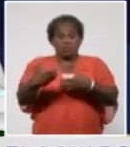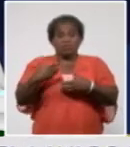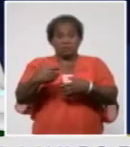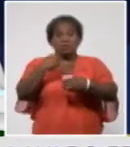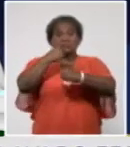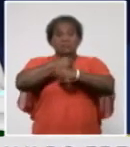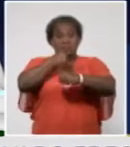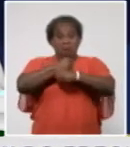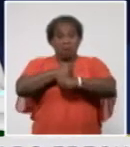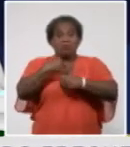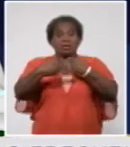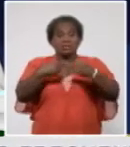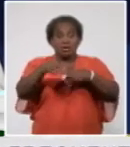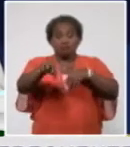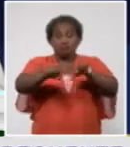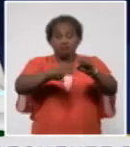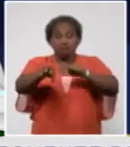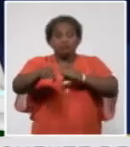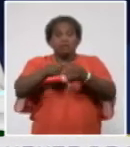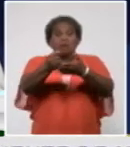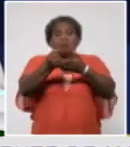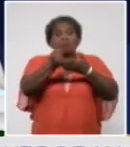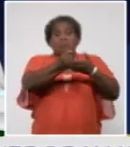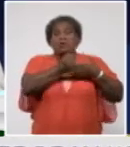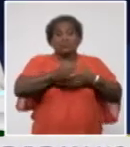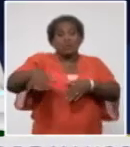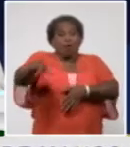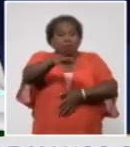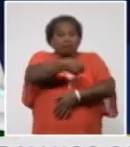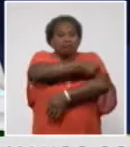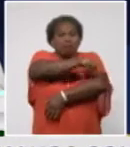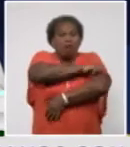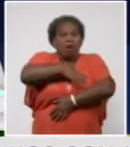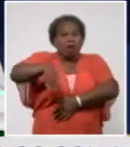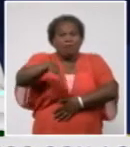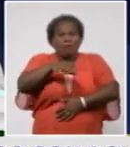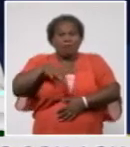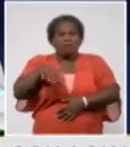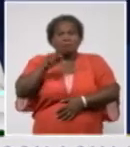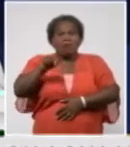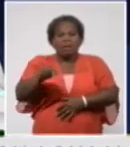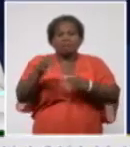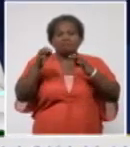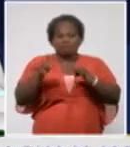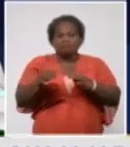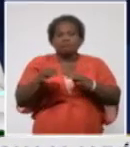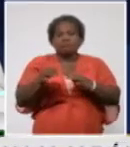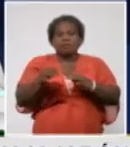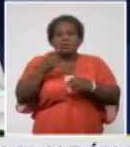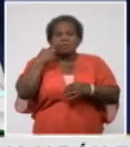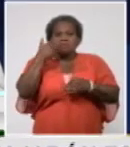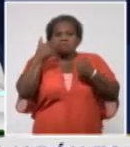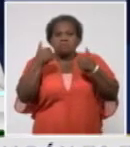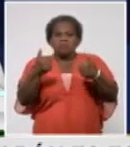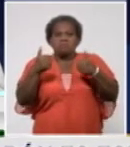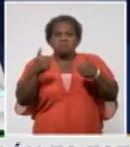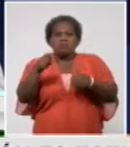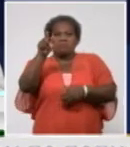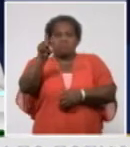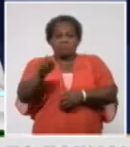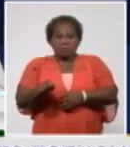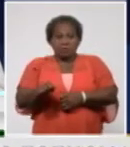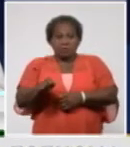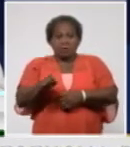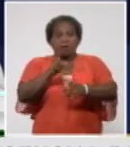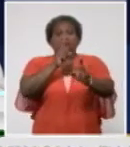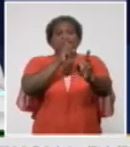64.9% of all cases confirmed yesterday, were asymptomatic at the moment of the test, what represents the